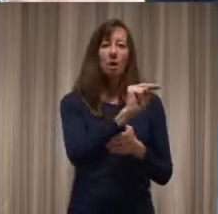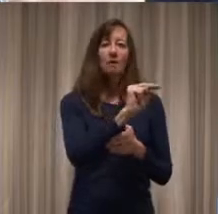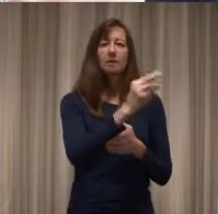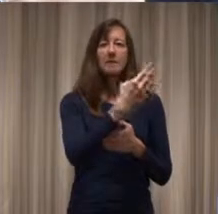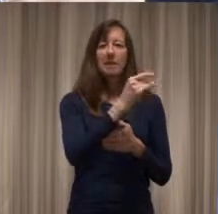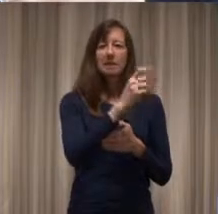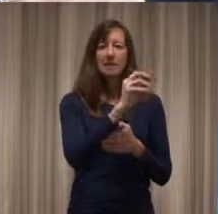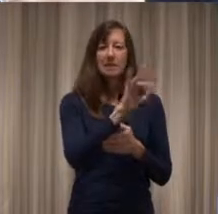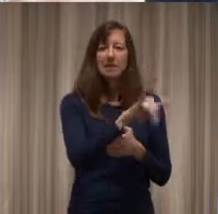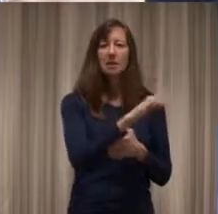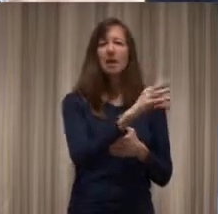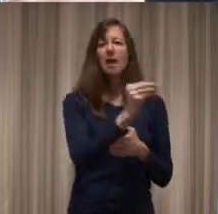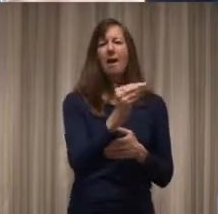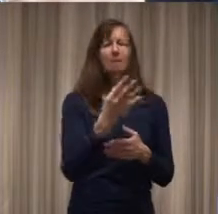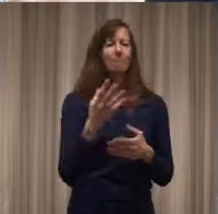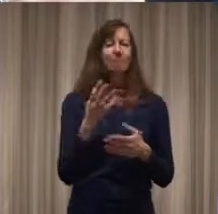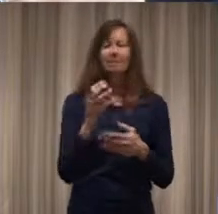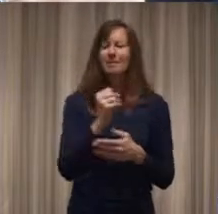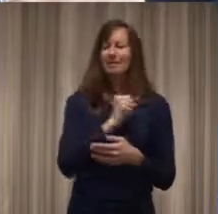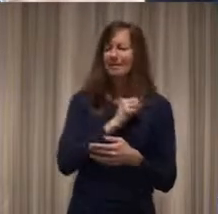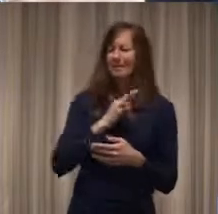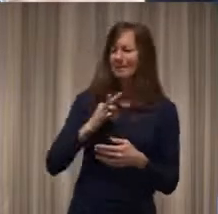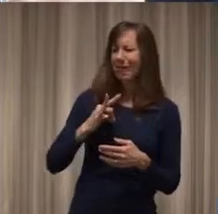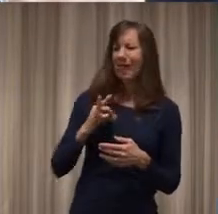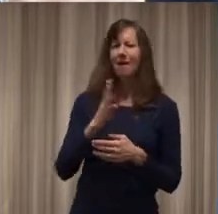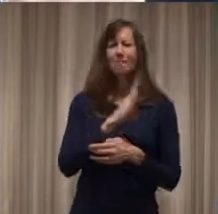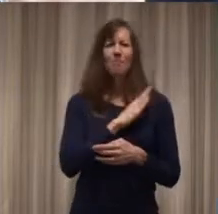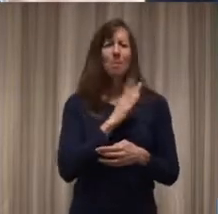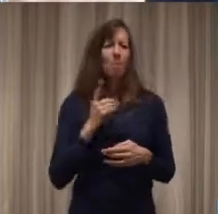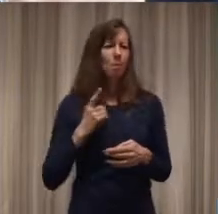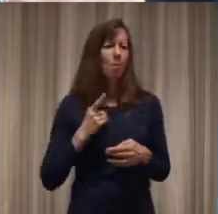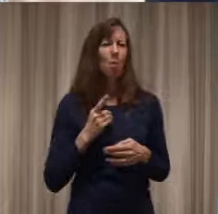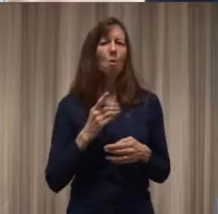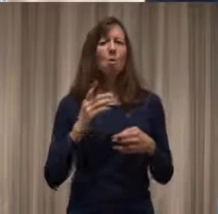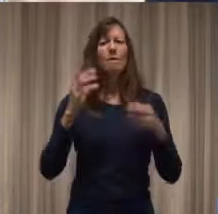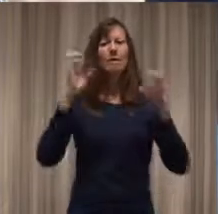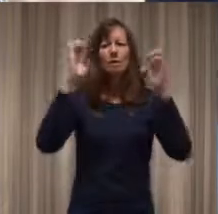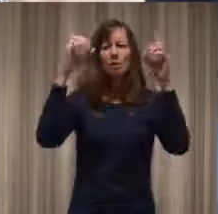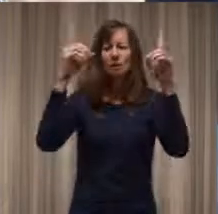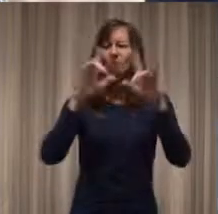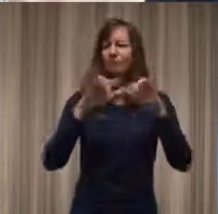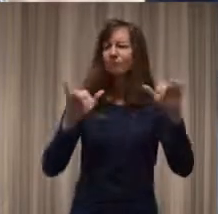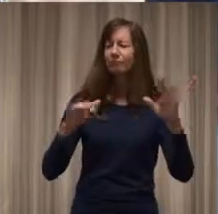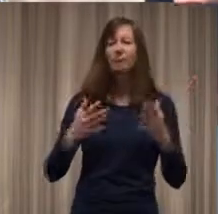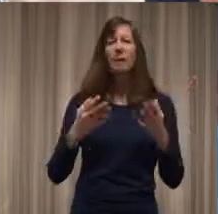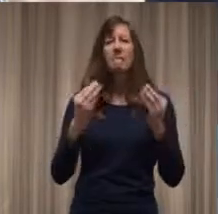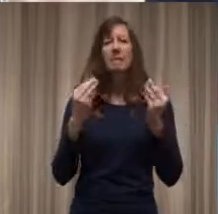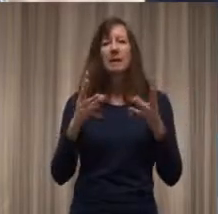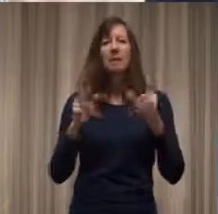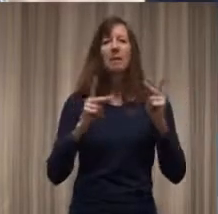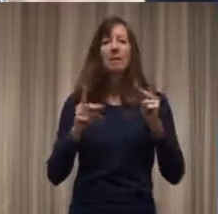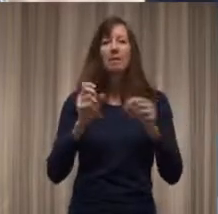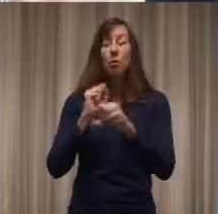the staff at Kingston High School. We've got many of them working at the site, many of them directing